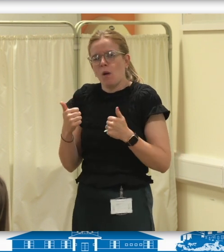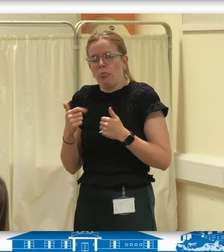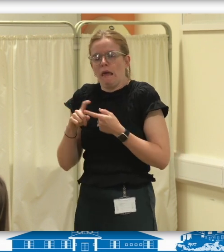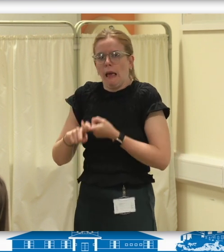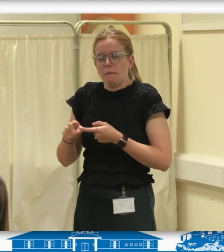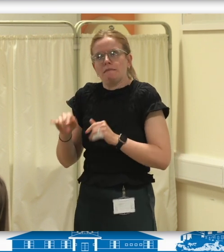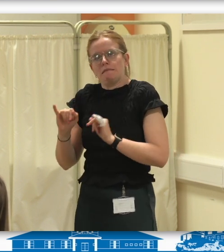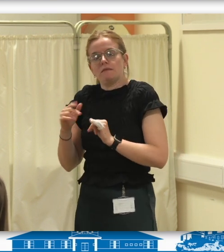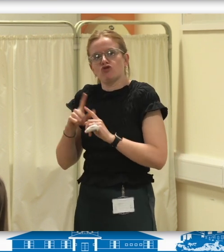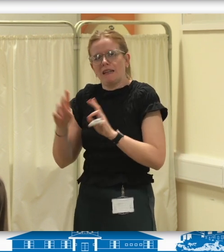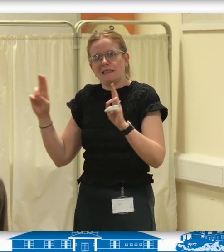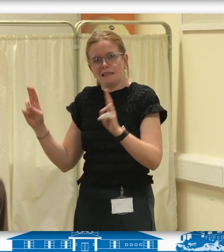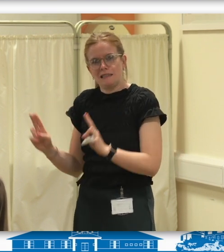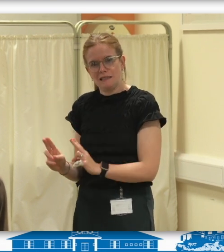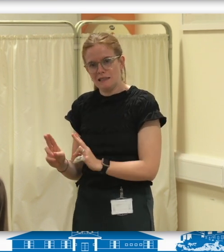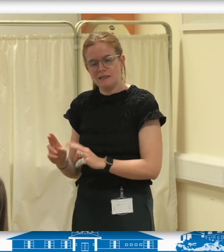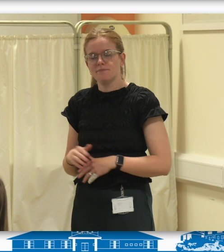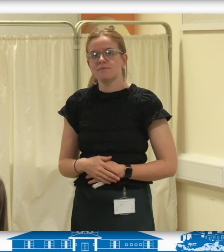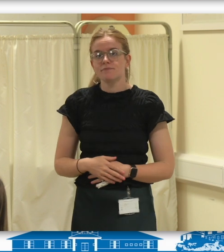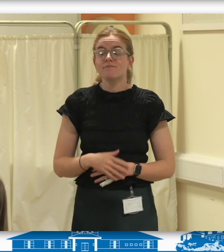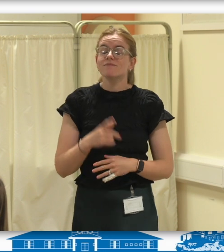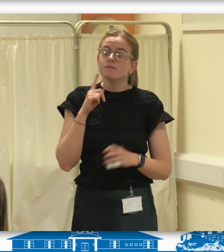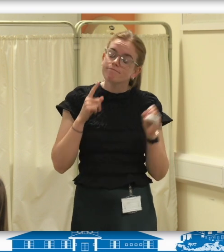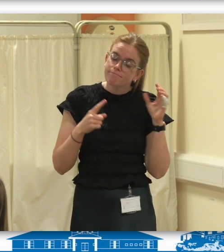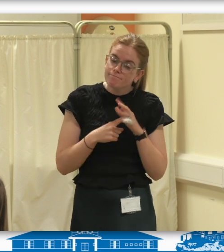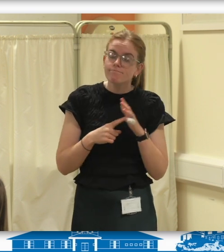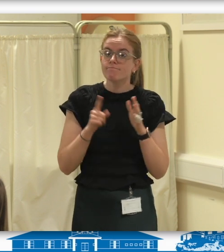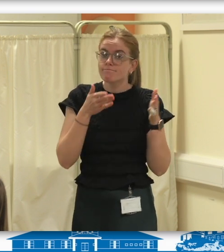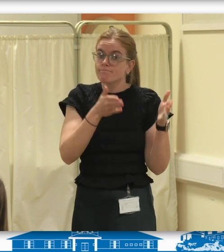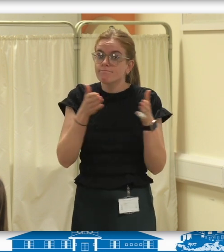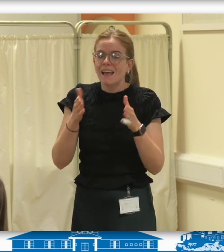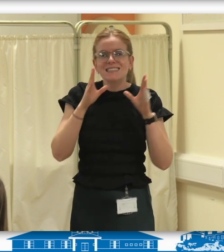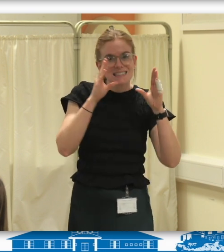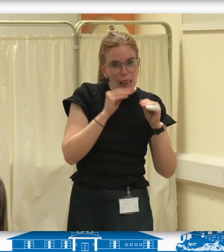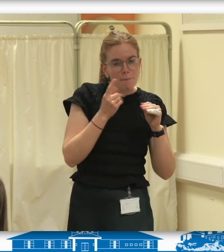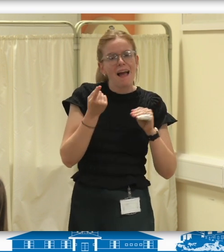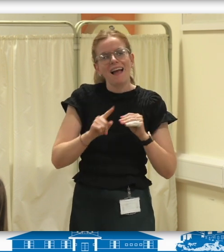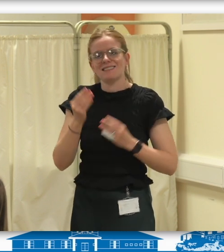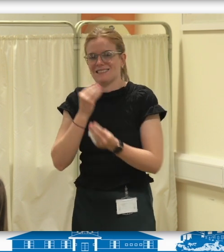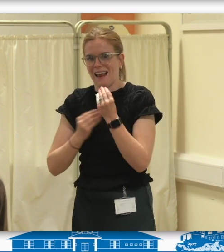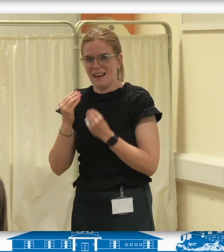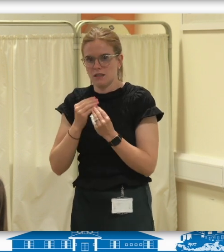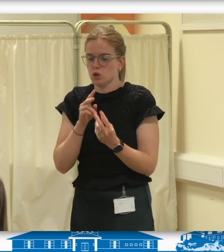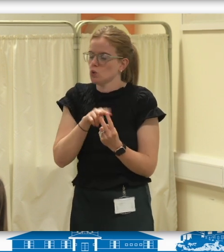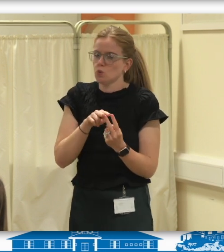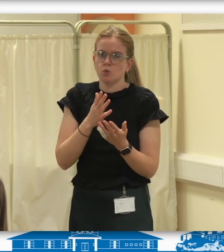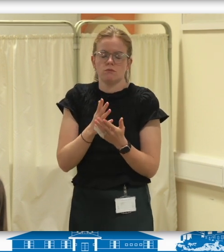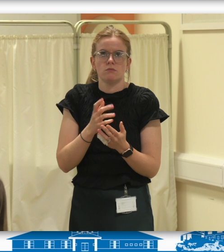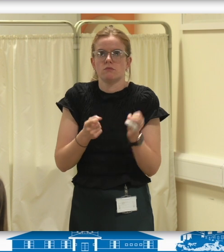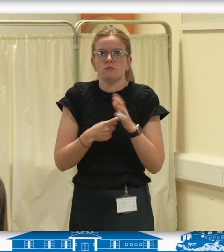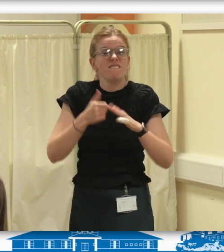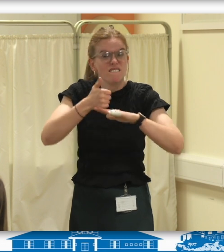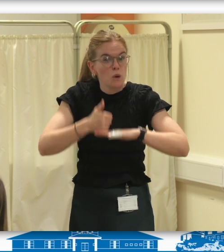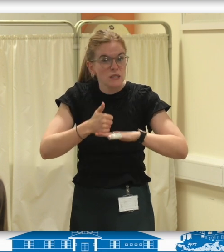So part of treatment is optimising sleep and diet, because these are important foundations for health regulation.